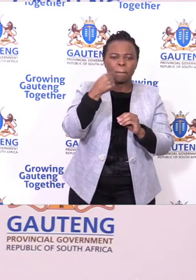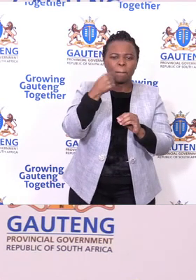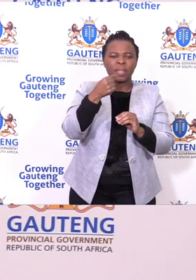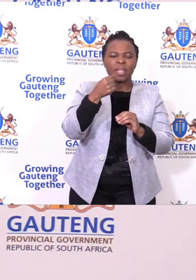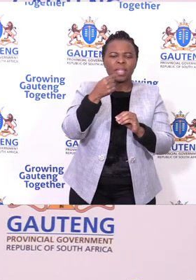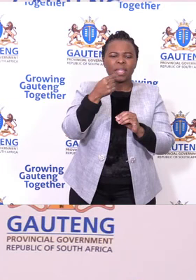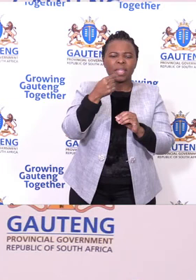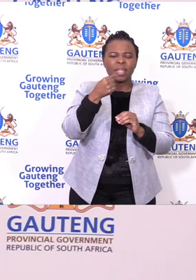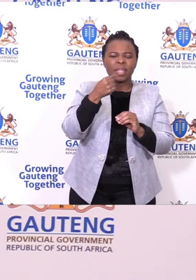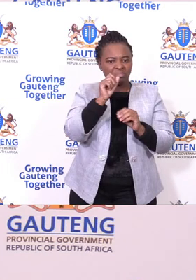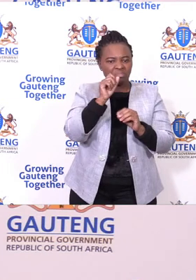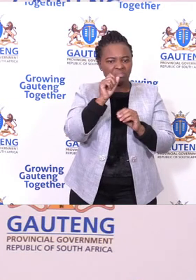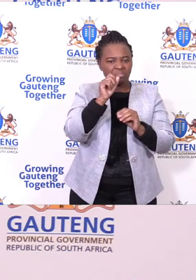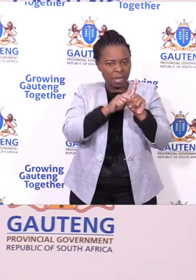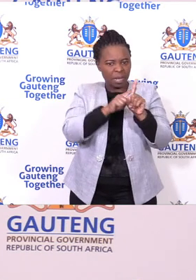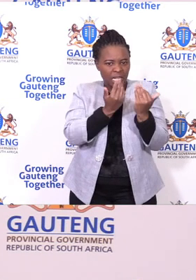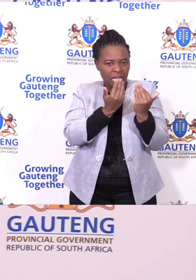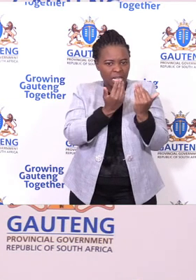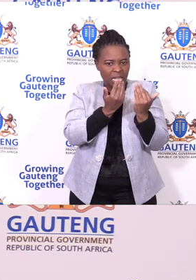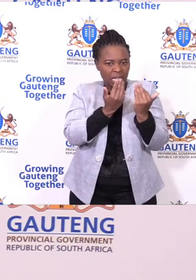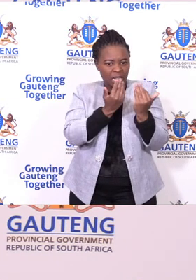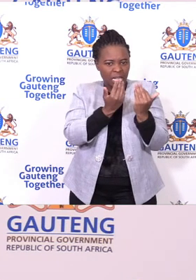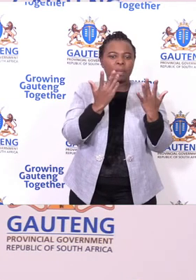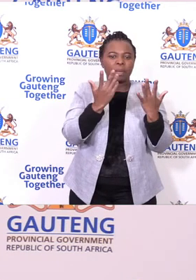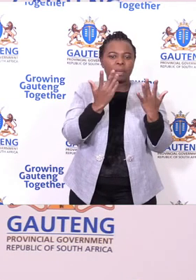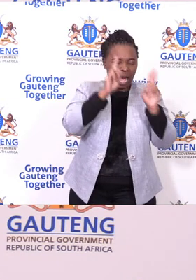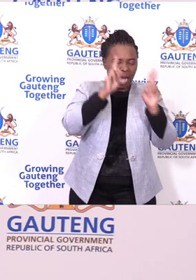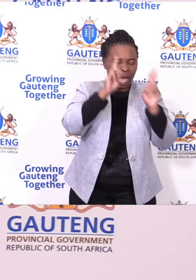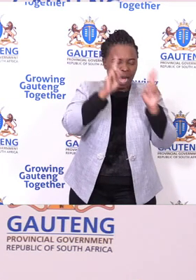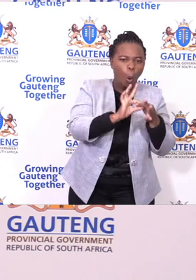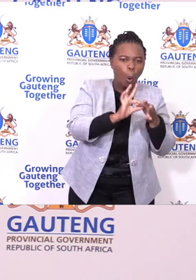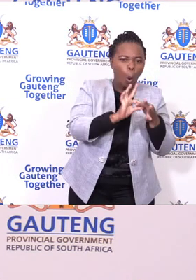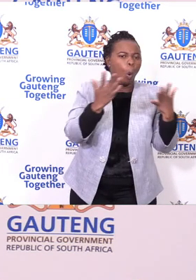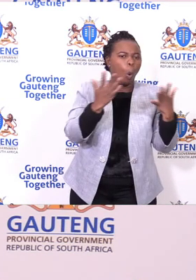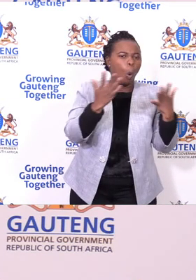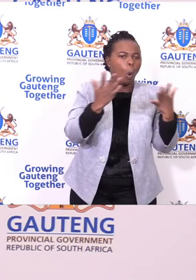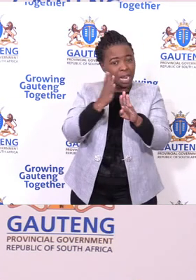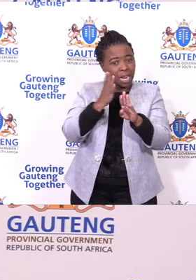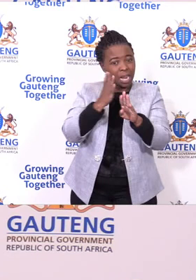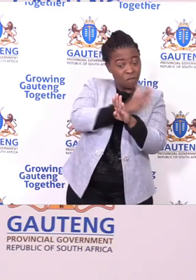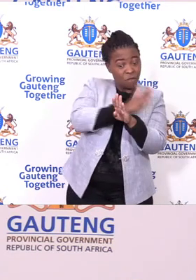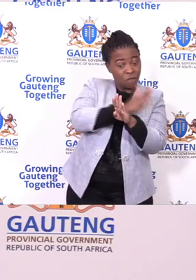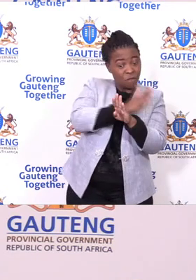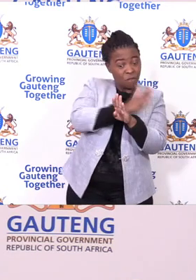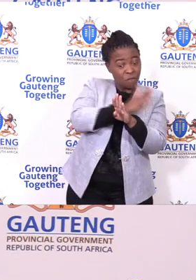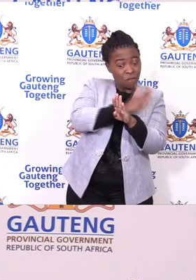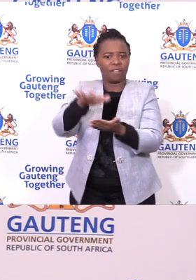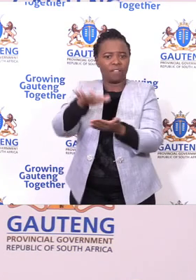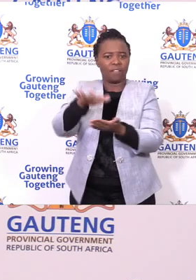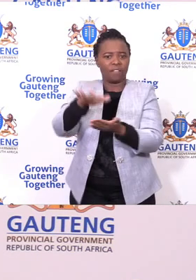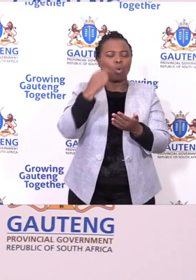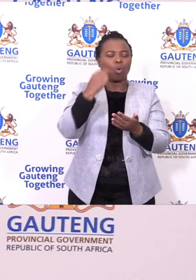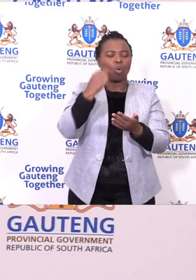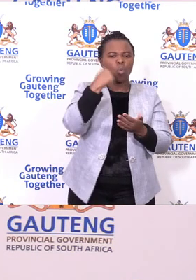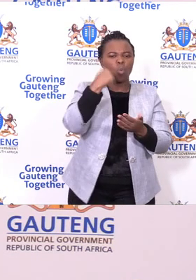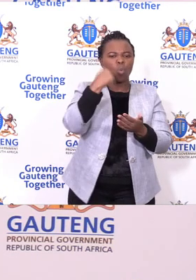to be COVID and who maybe died at home or even died before they arrive at the facility, the swabs are done and we wait